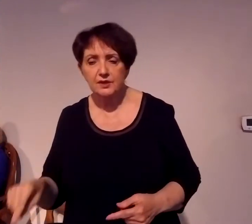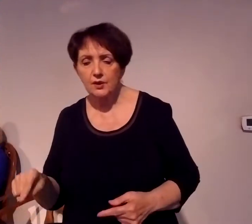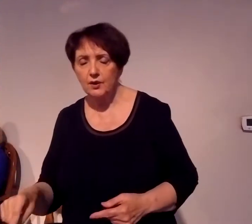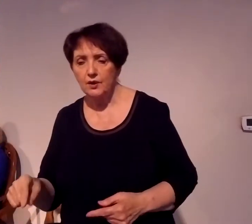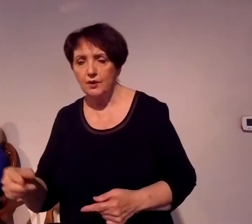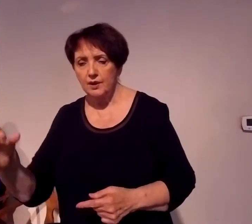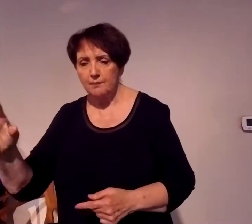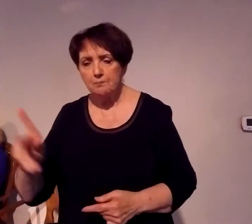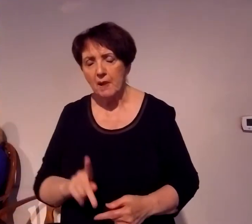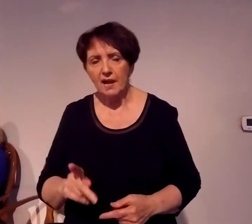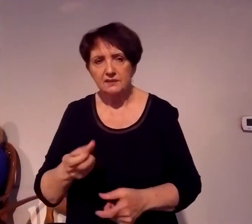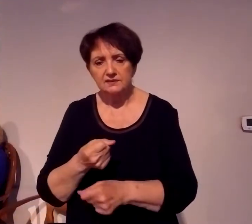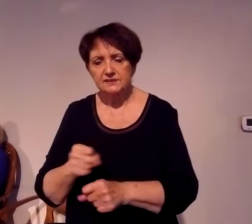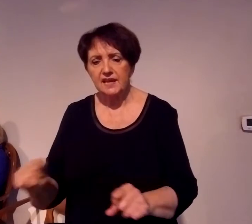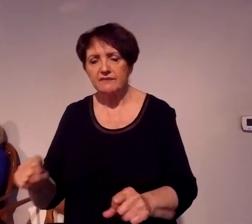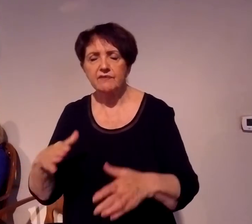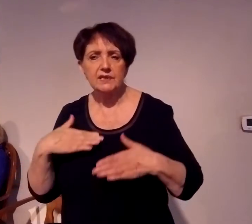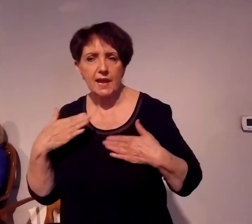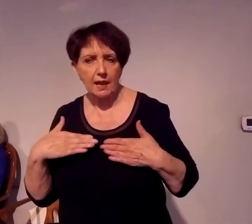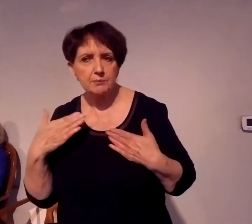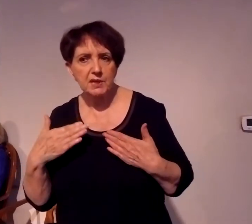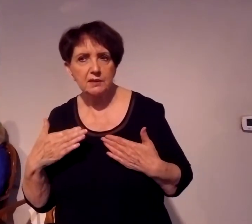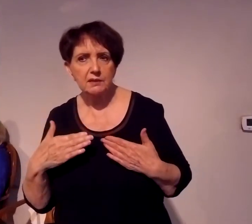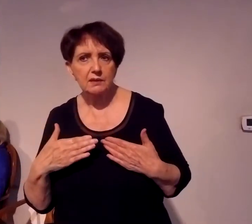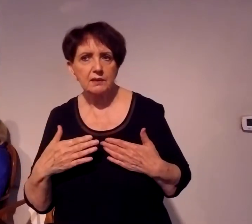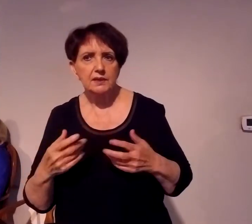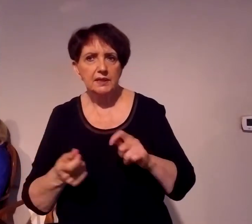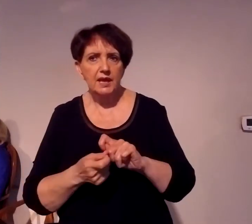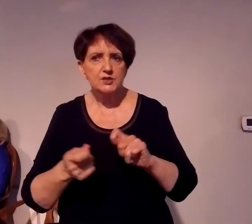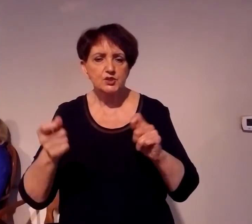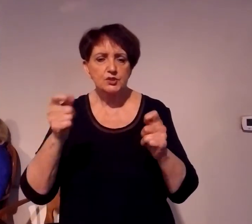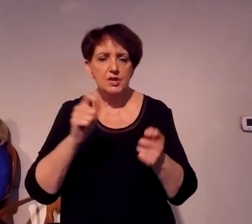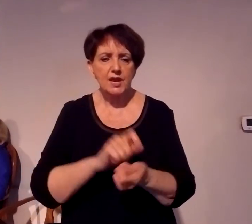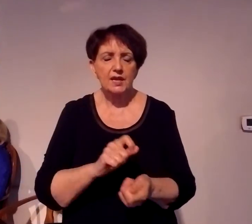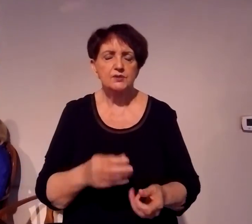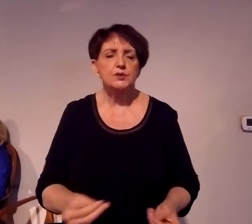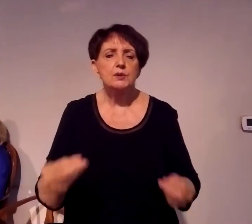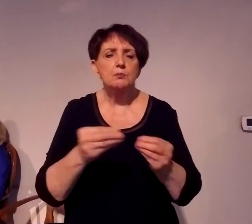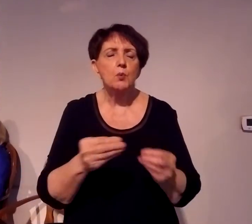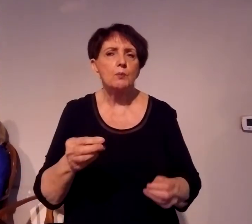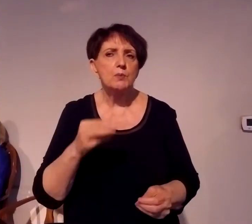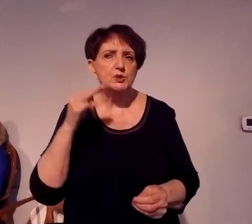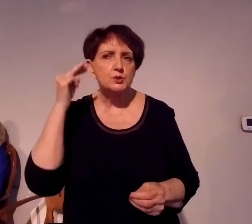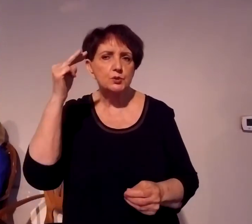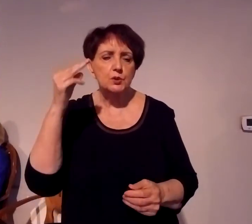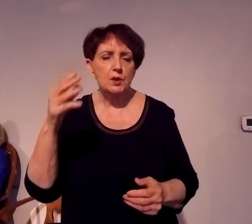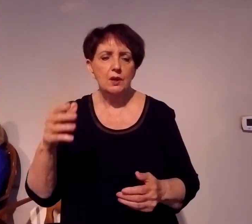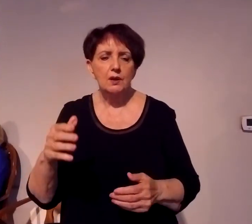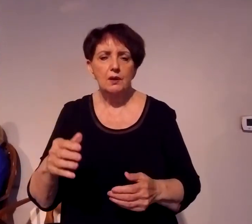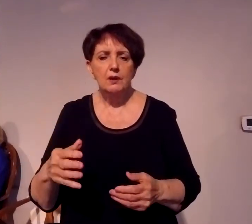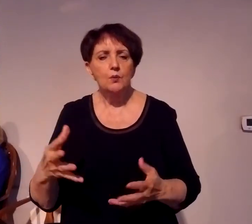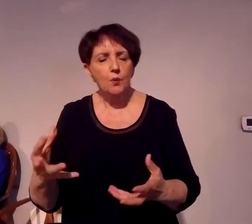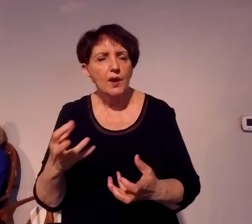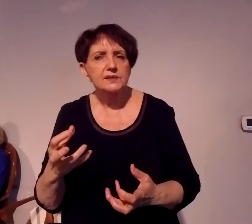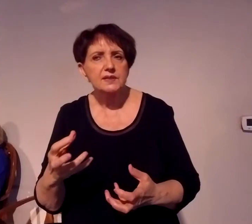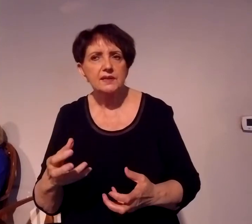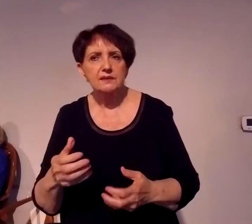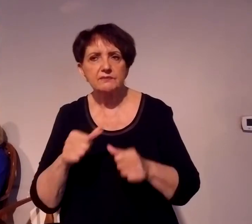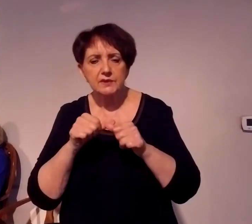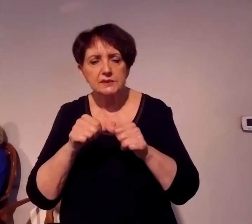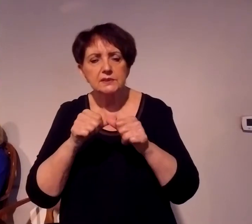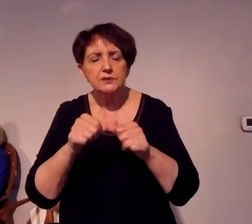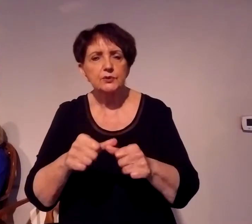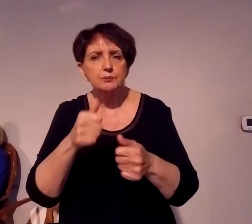happy. It merely transformed into a more mature longing for lasting peace in the human